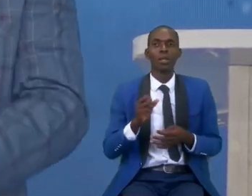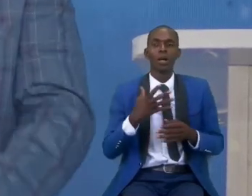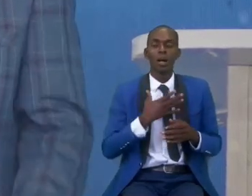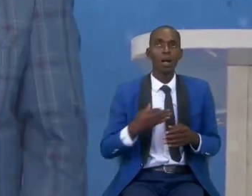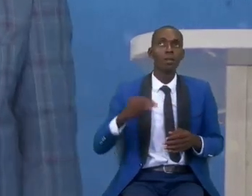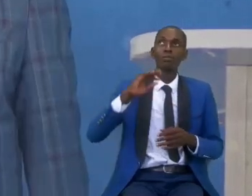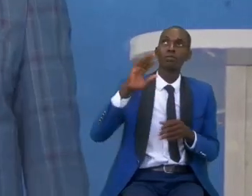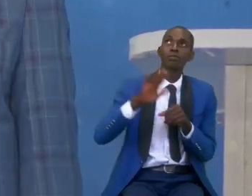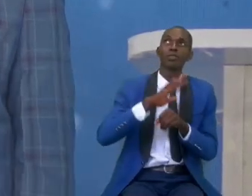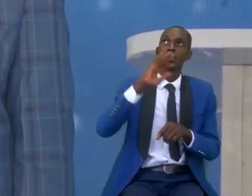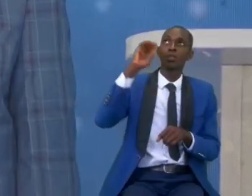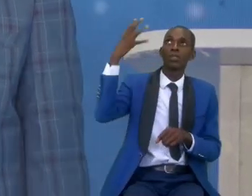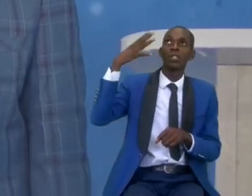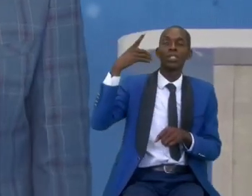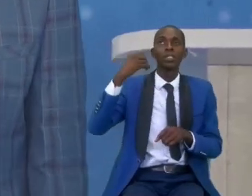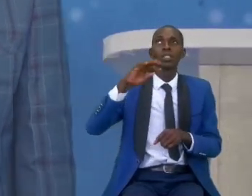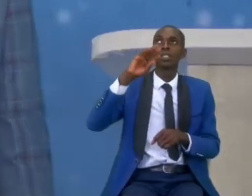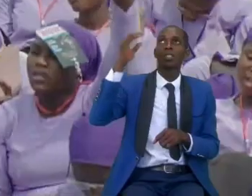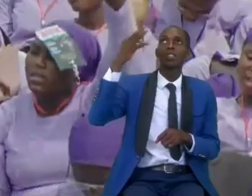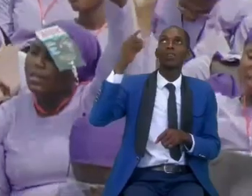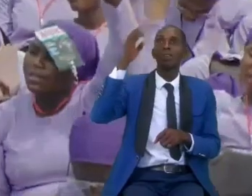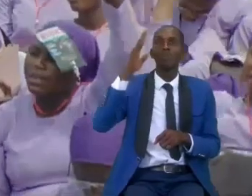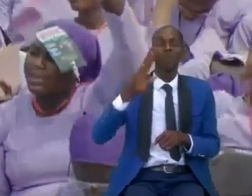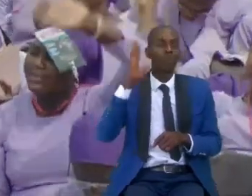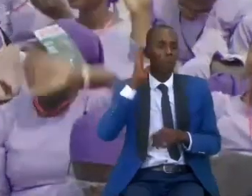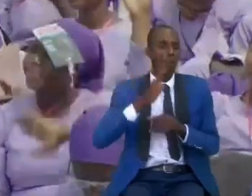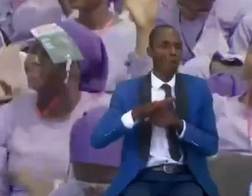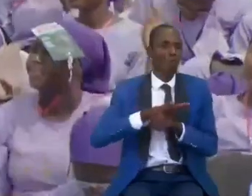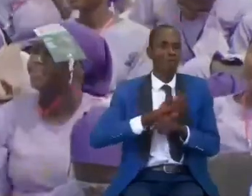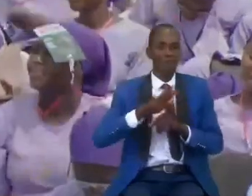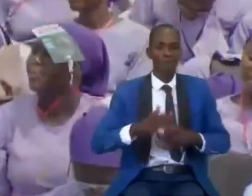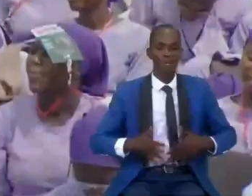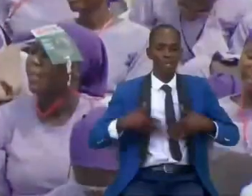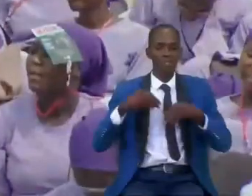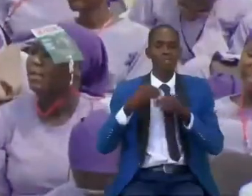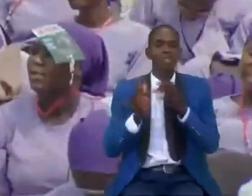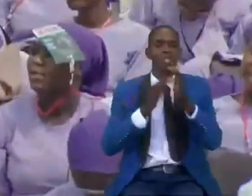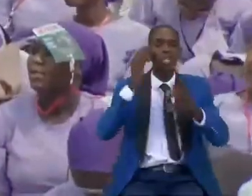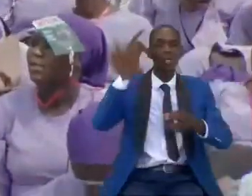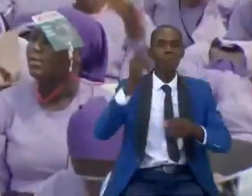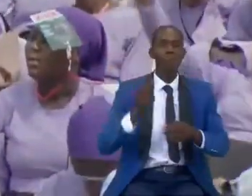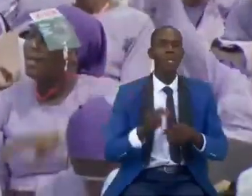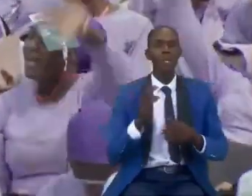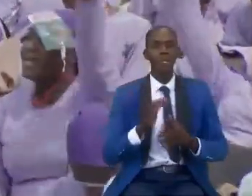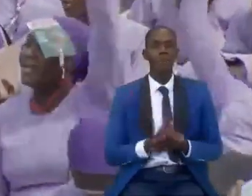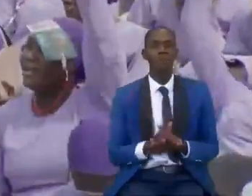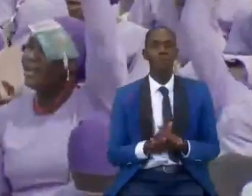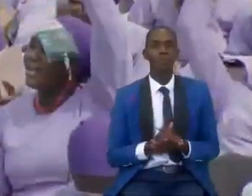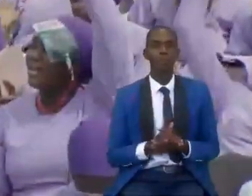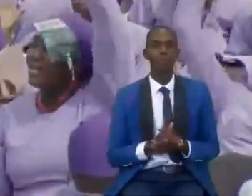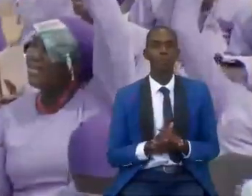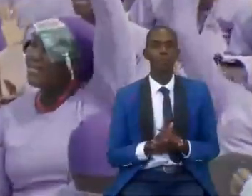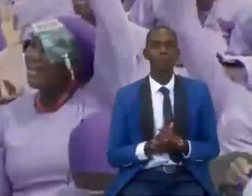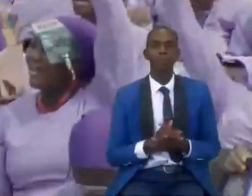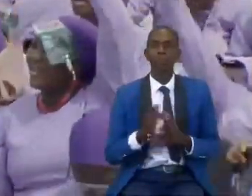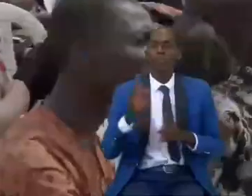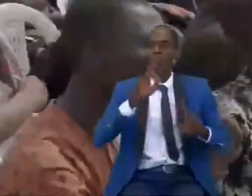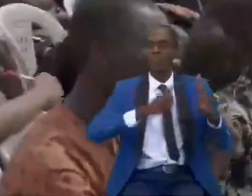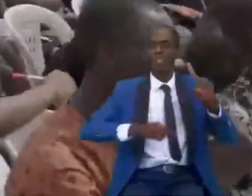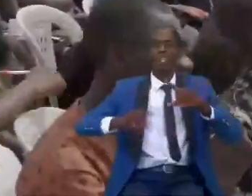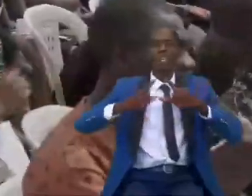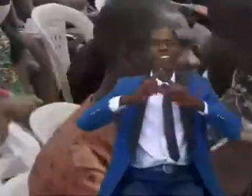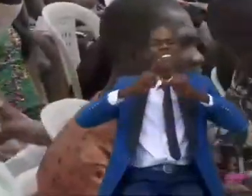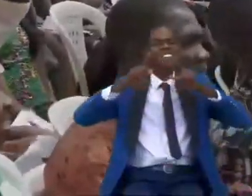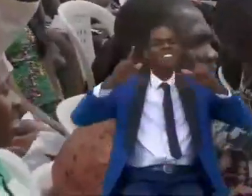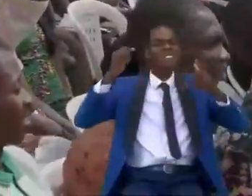your life in Jesus' name. Give me an amen that will lift you up. We're coming